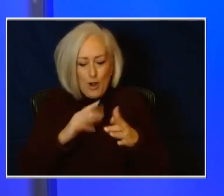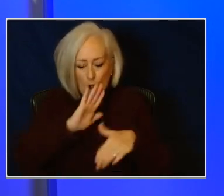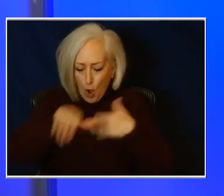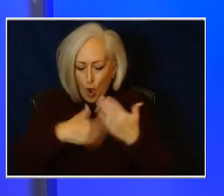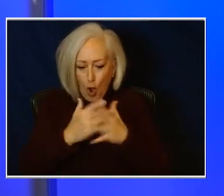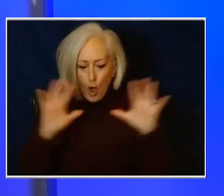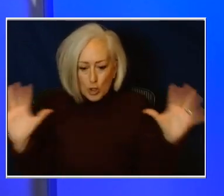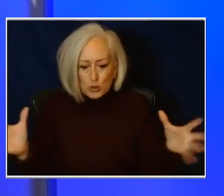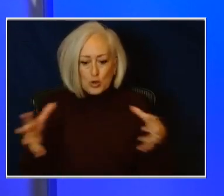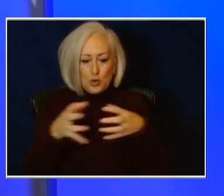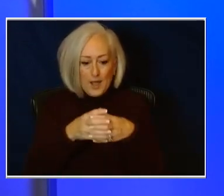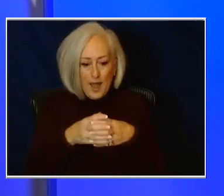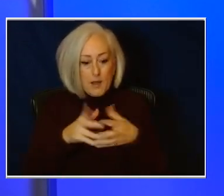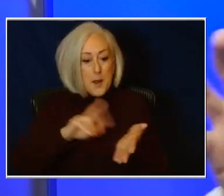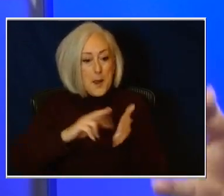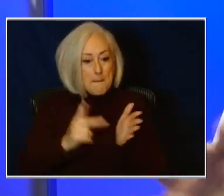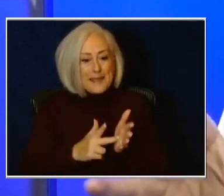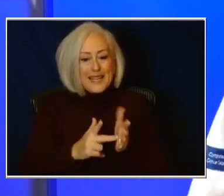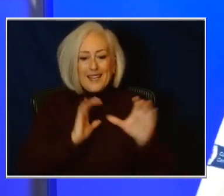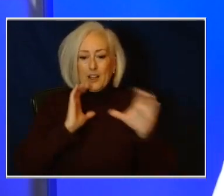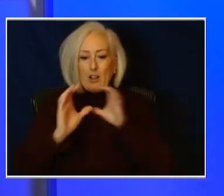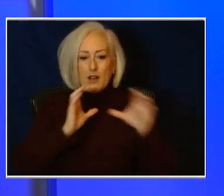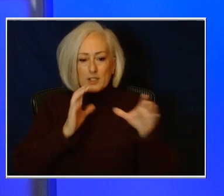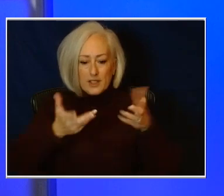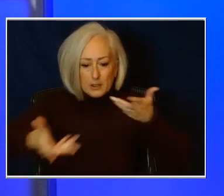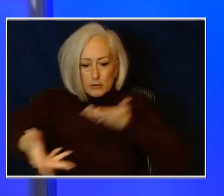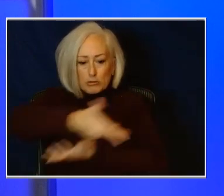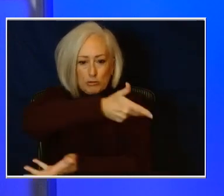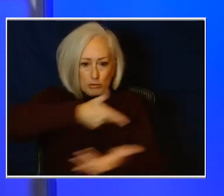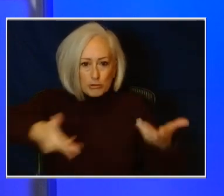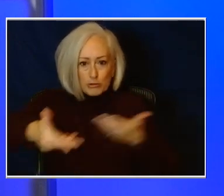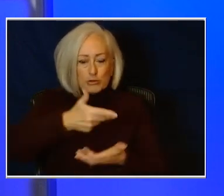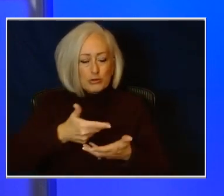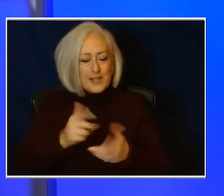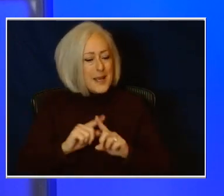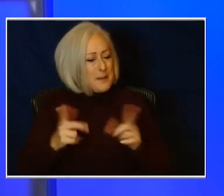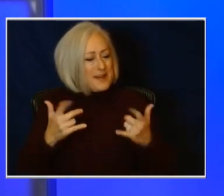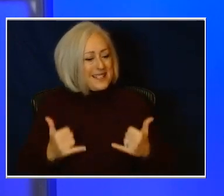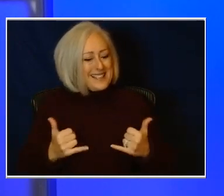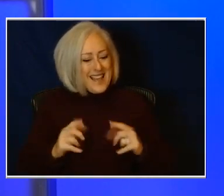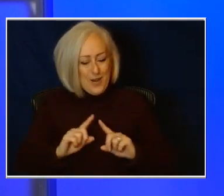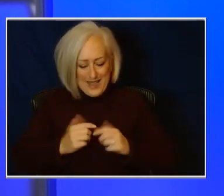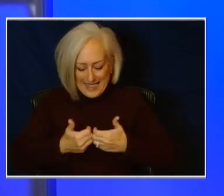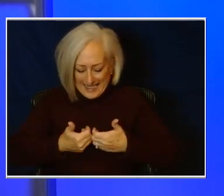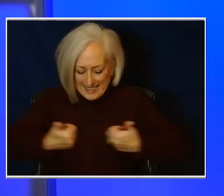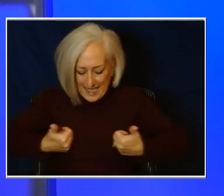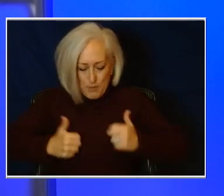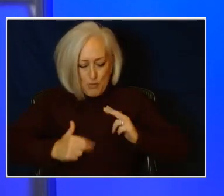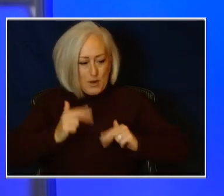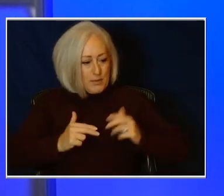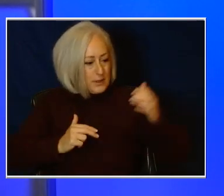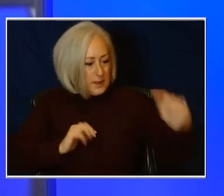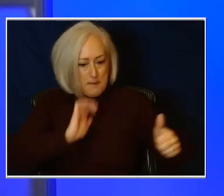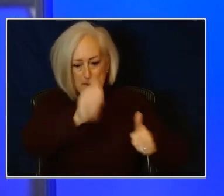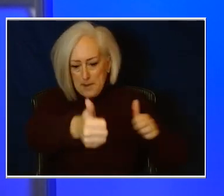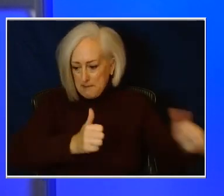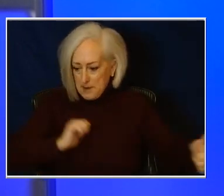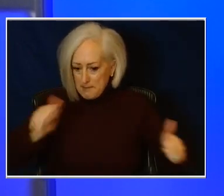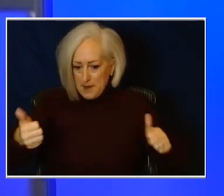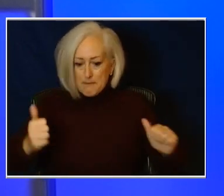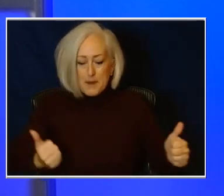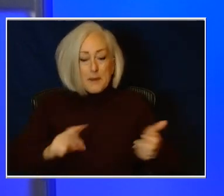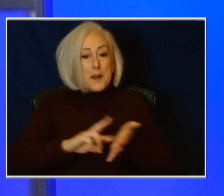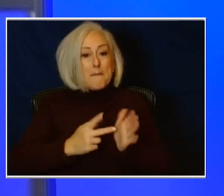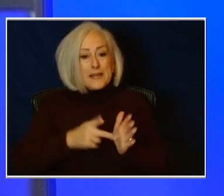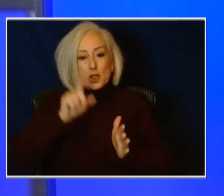and collaborations. Right now we're in different buildings, different facilities, and we have to schedule meetings, but if we're all together, it will